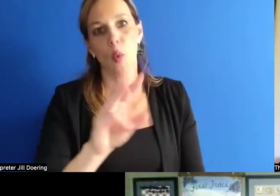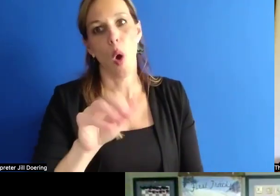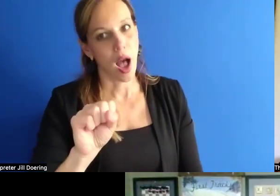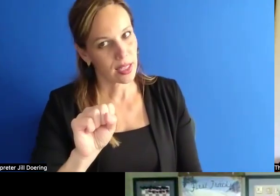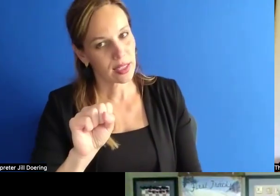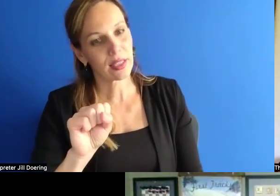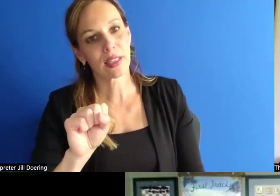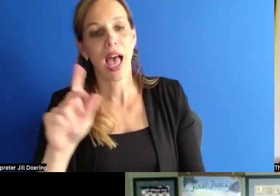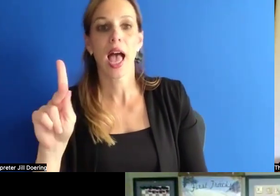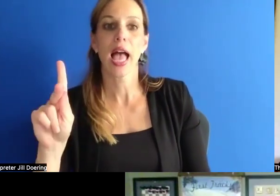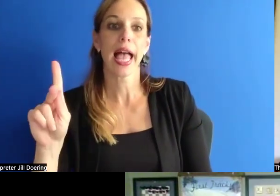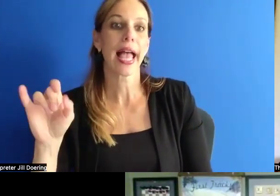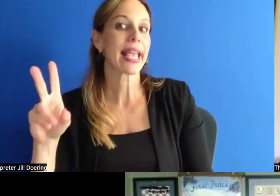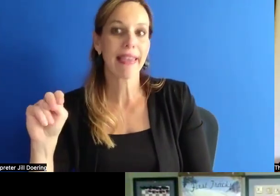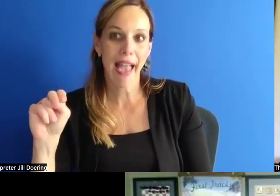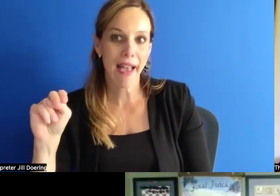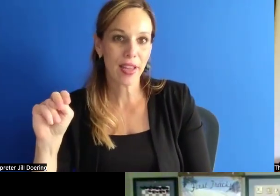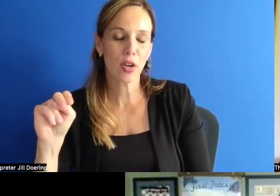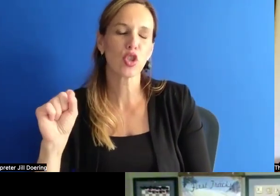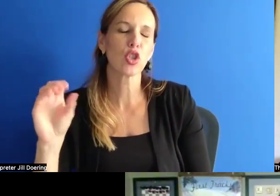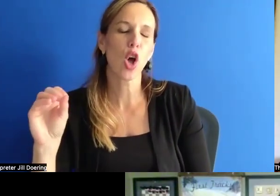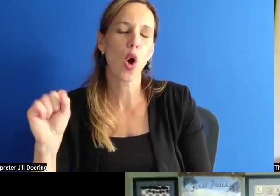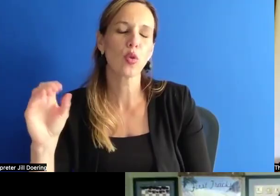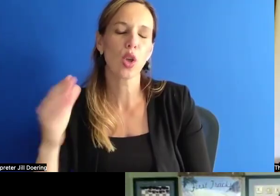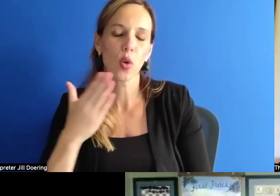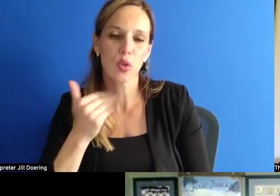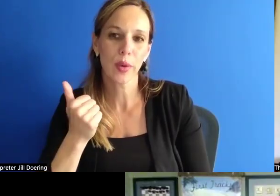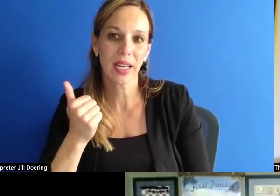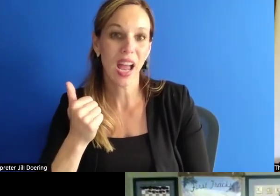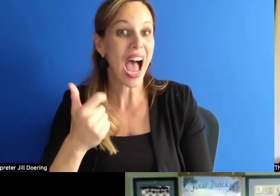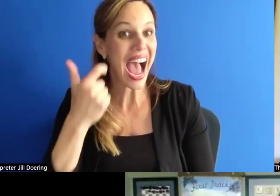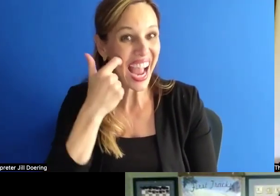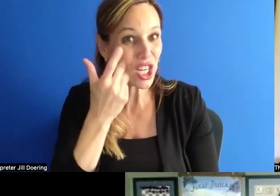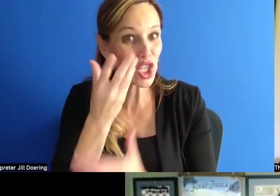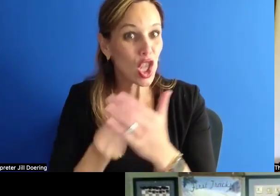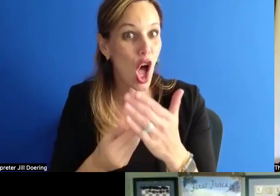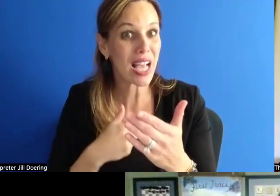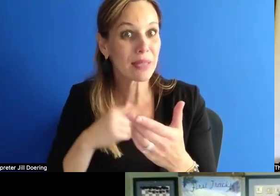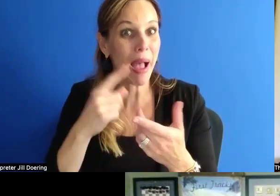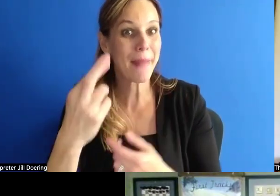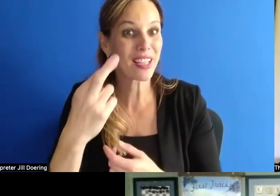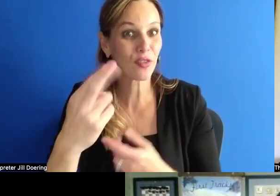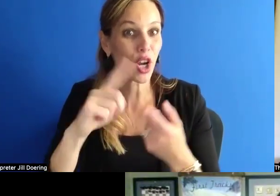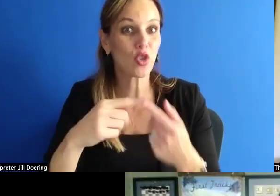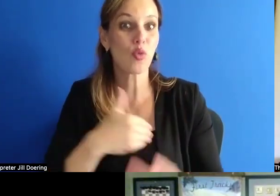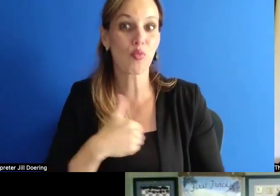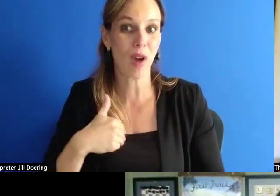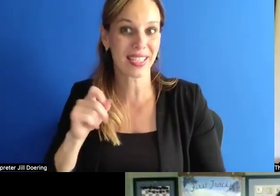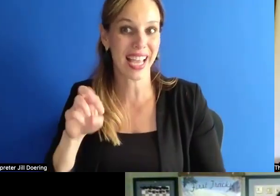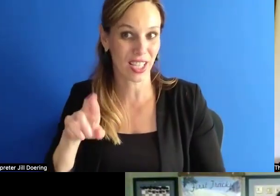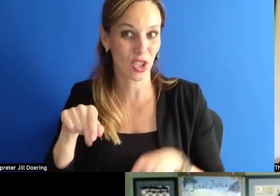so sweet. I actually lost my best friend to breast cancer while I was shooting the movie. So I